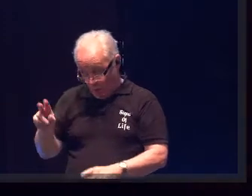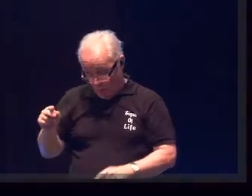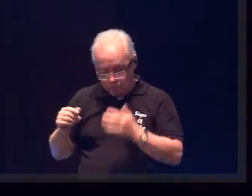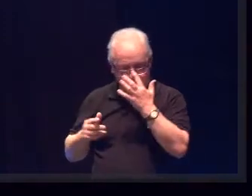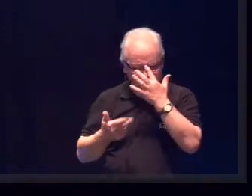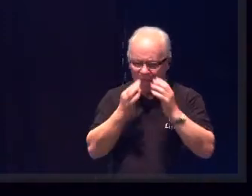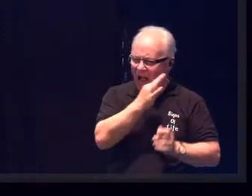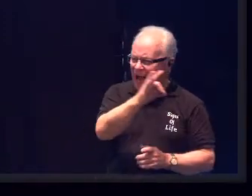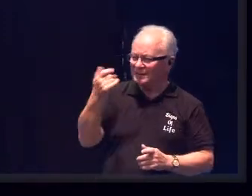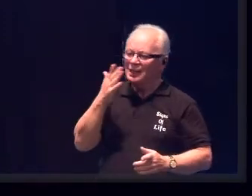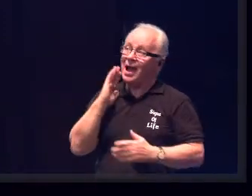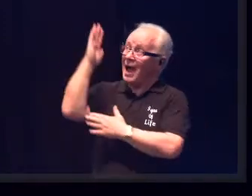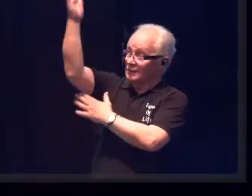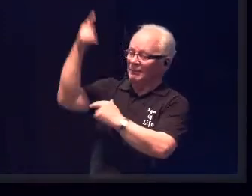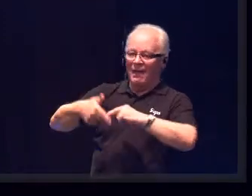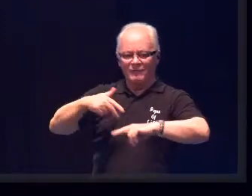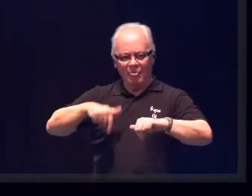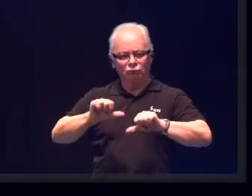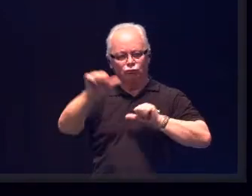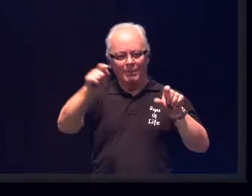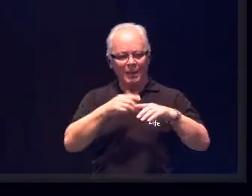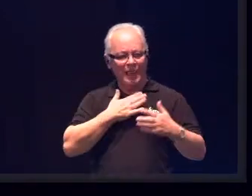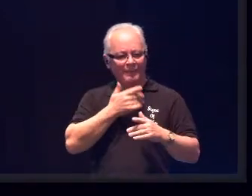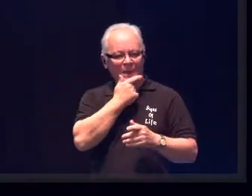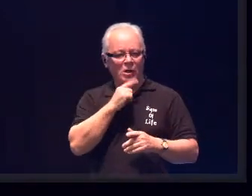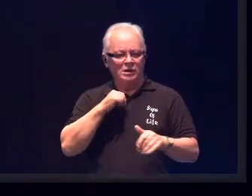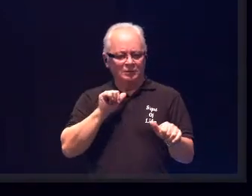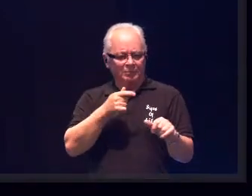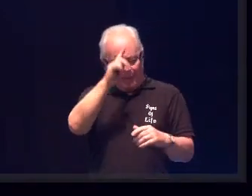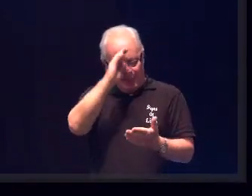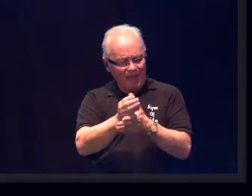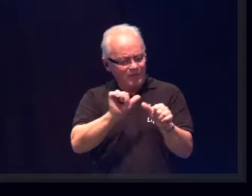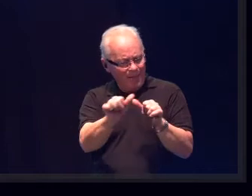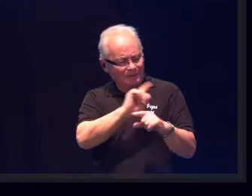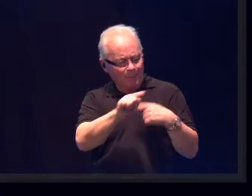Hands up, who in the room this morning would like people to believe the best about them?